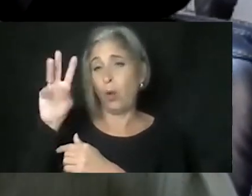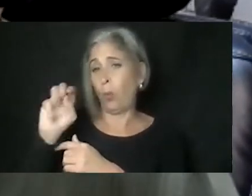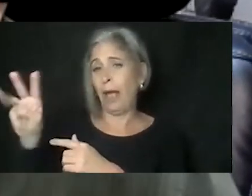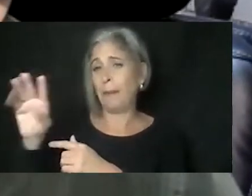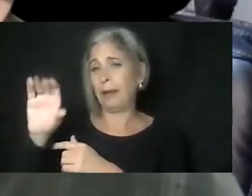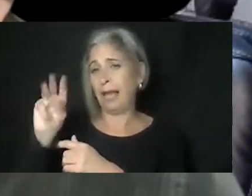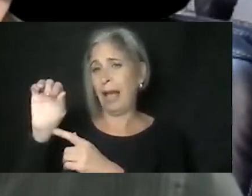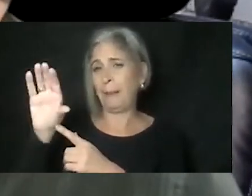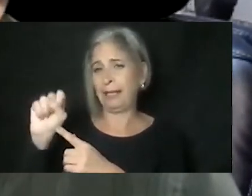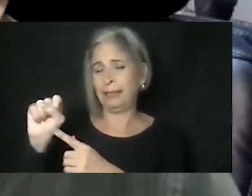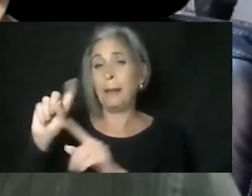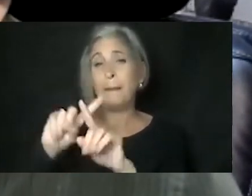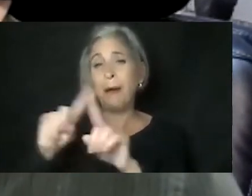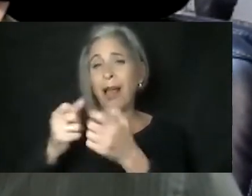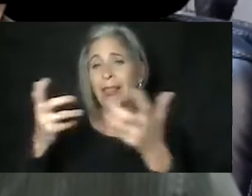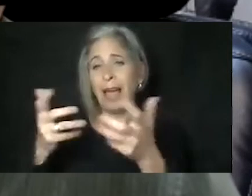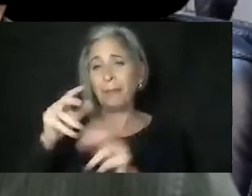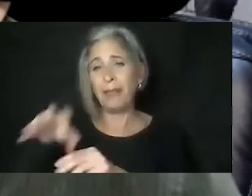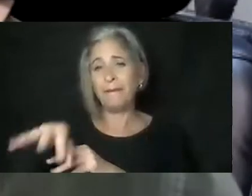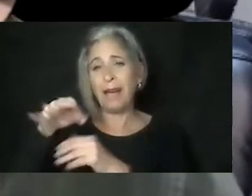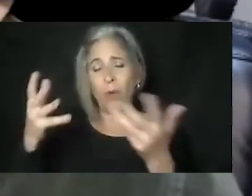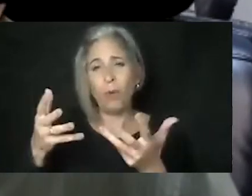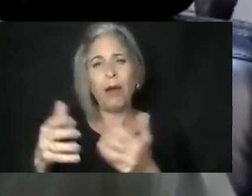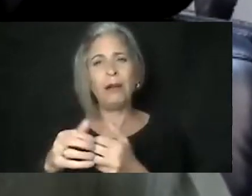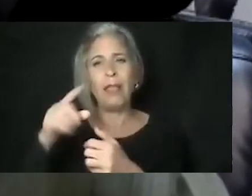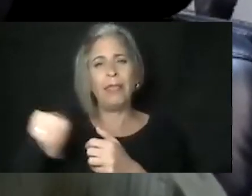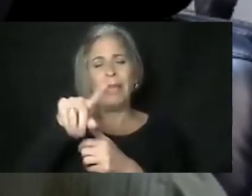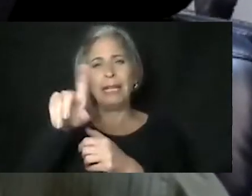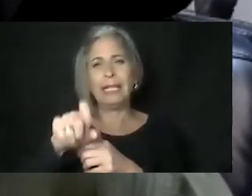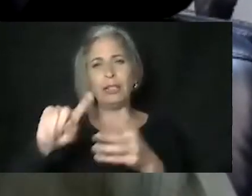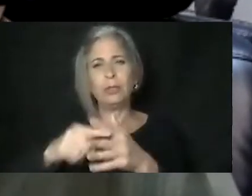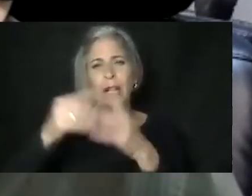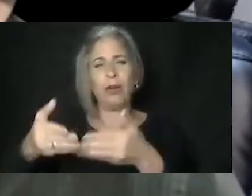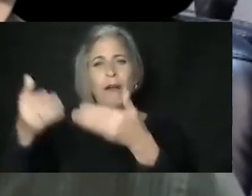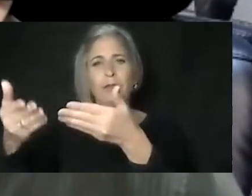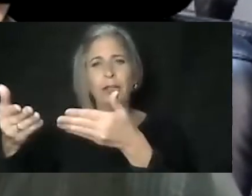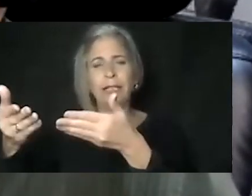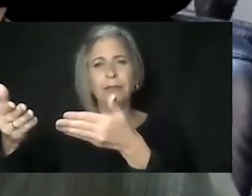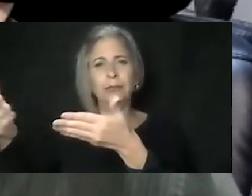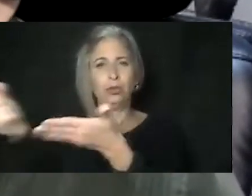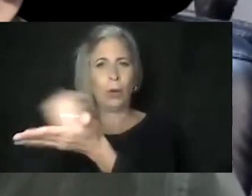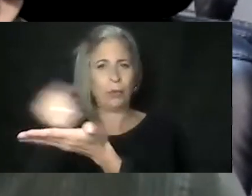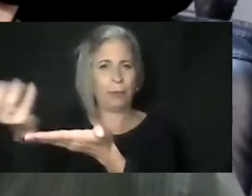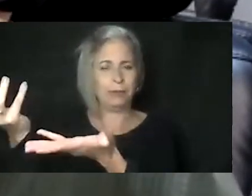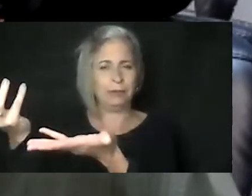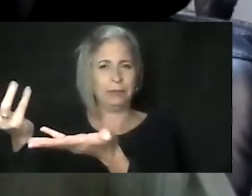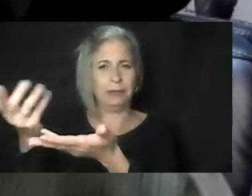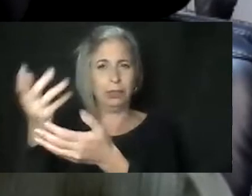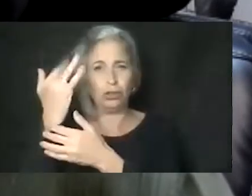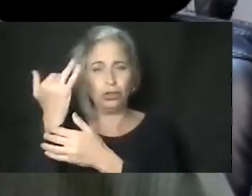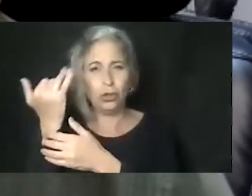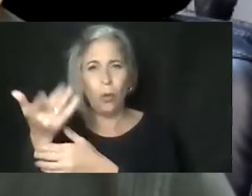but a lot of them found that they needed to start offering transcripts so that people could find